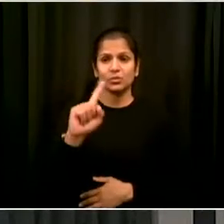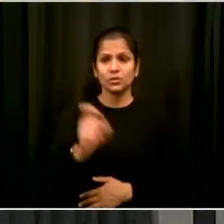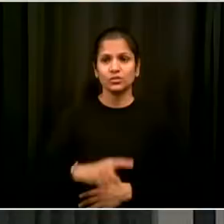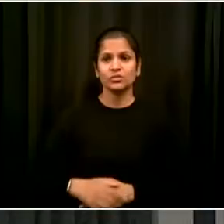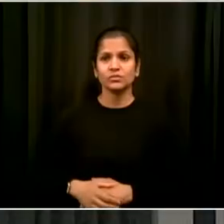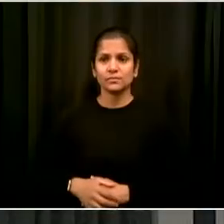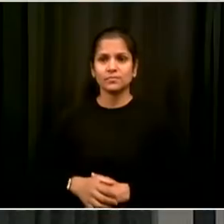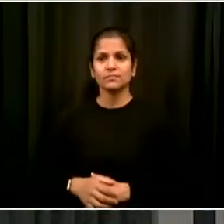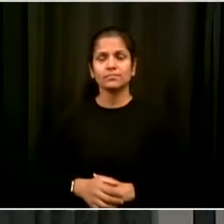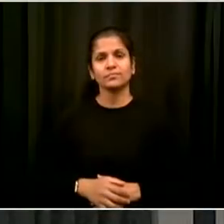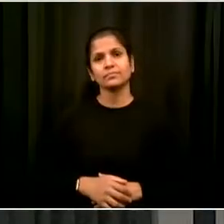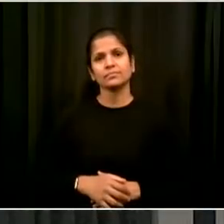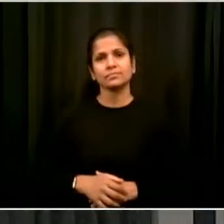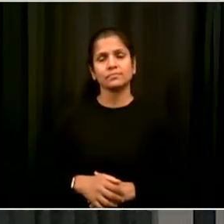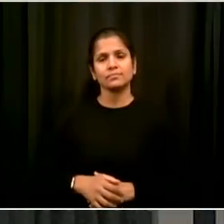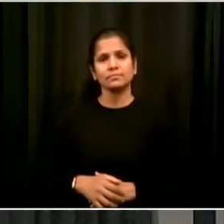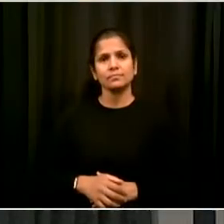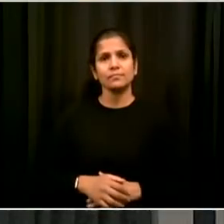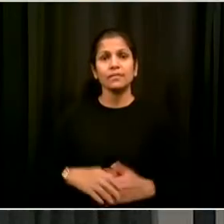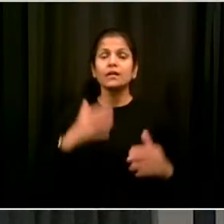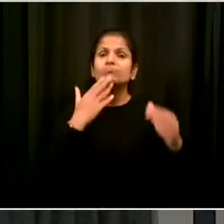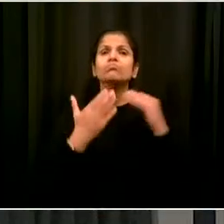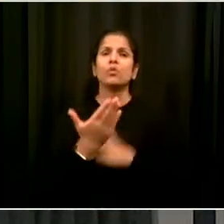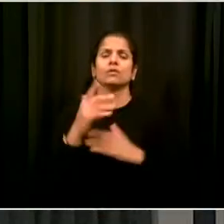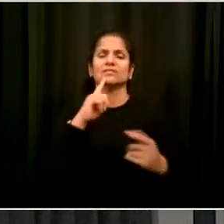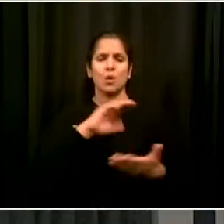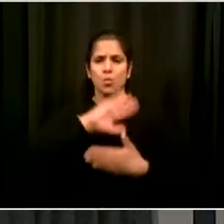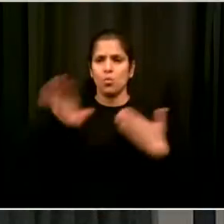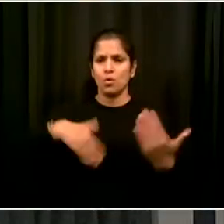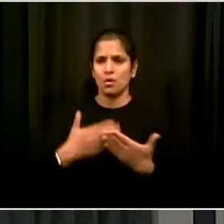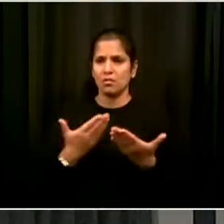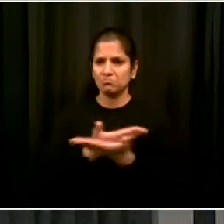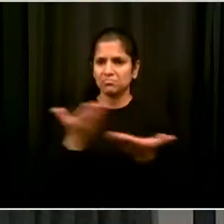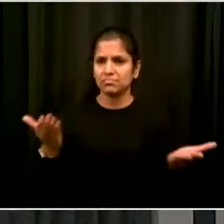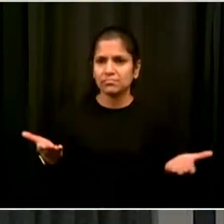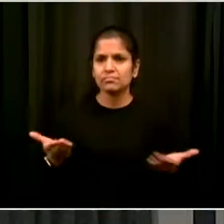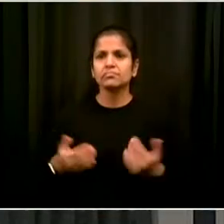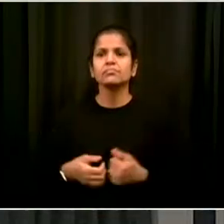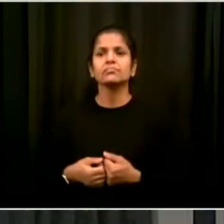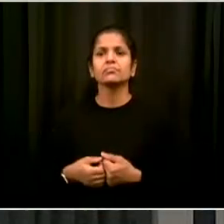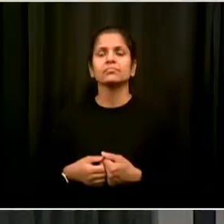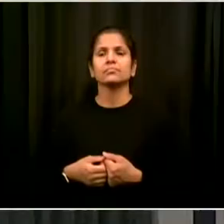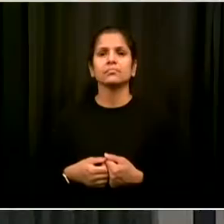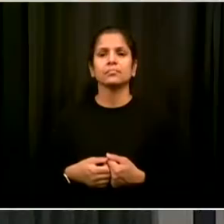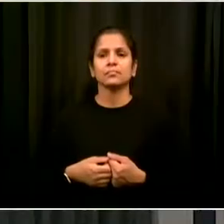Yes, good morning, all. Good morning, Mr. Mayor. So I want to follow up actually on